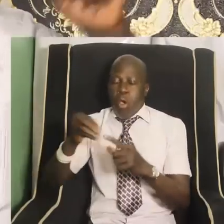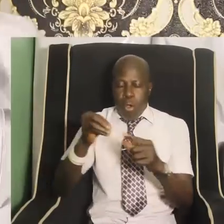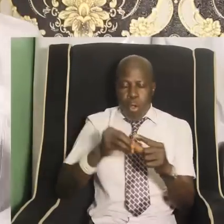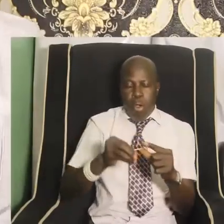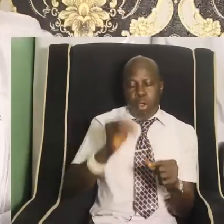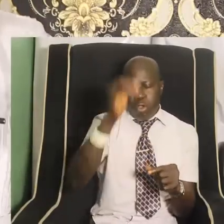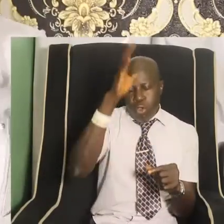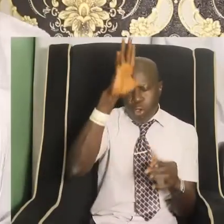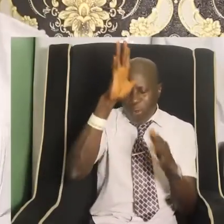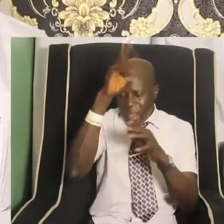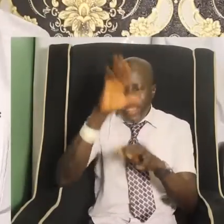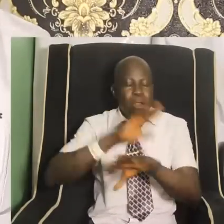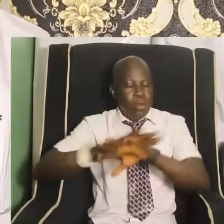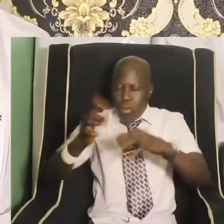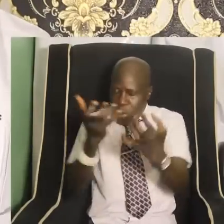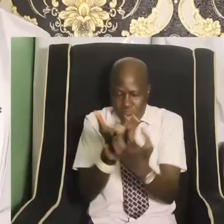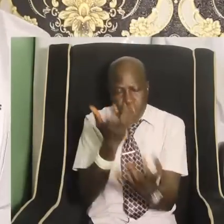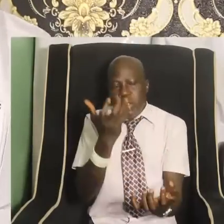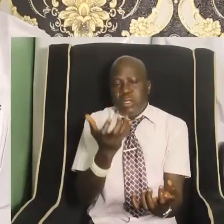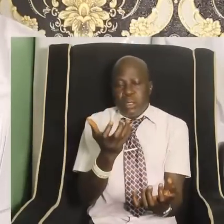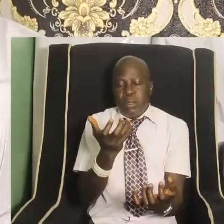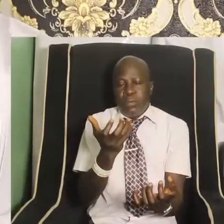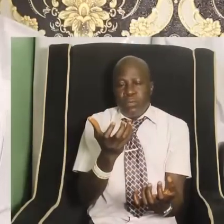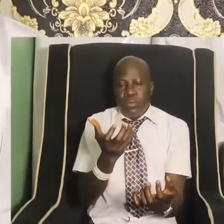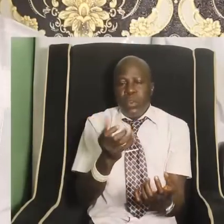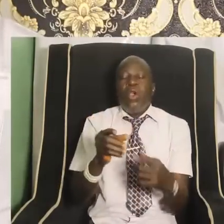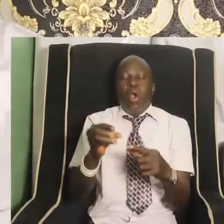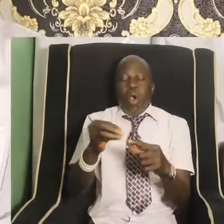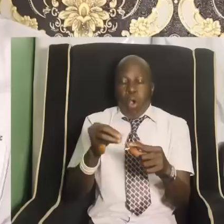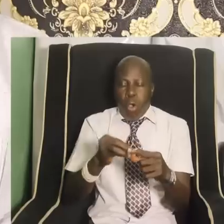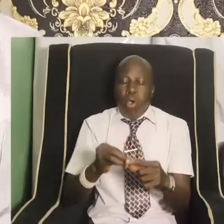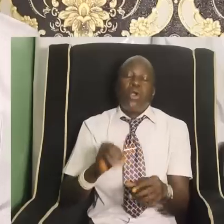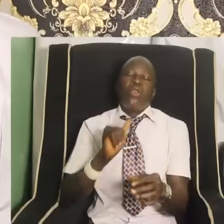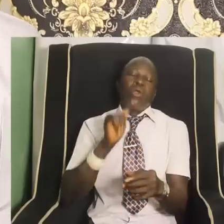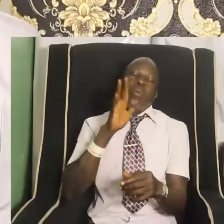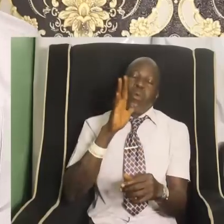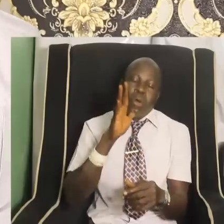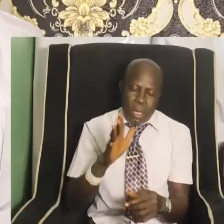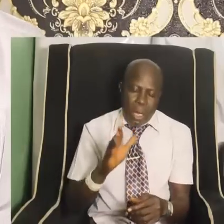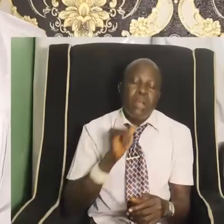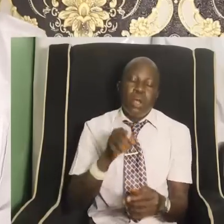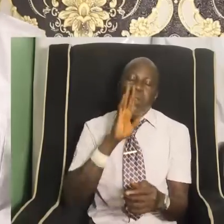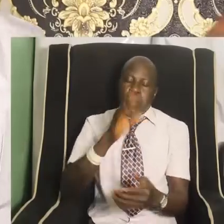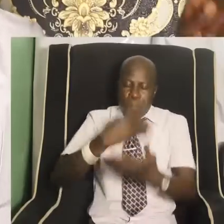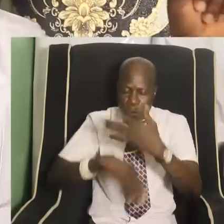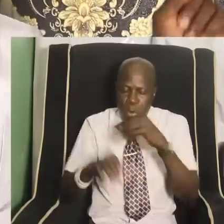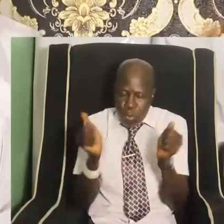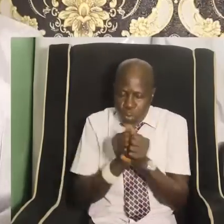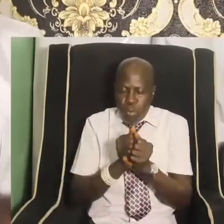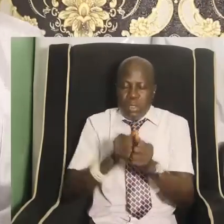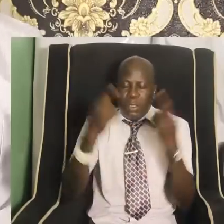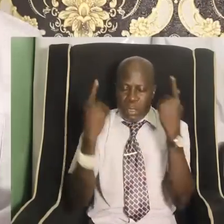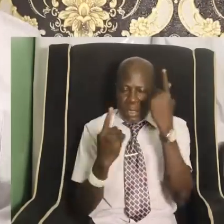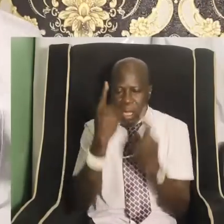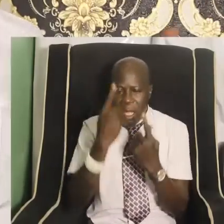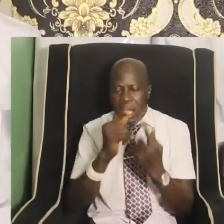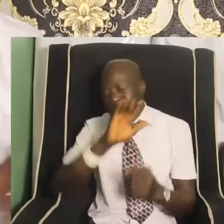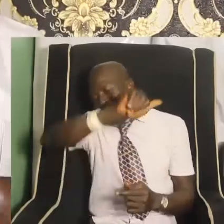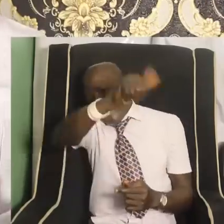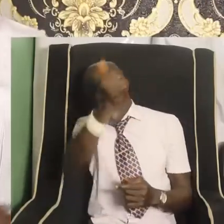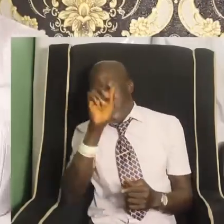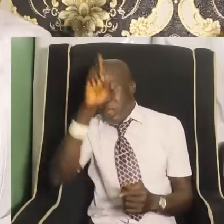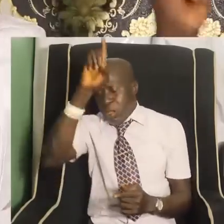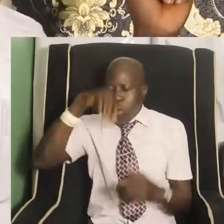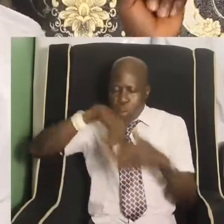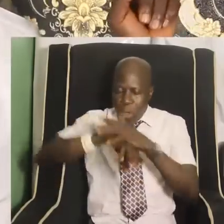ma lesi lekan father may not be rich mama re le ma lowo lowo even your mother may not be born with it kan we be yin o le ma se